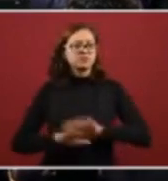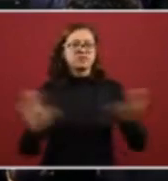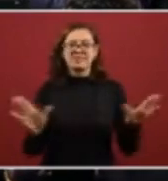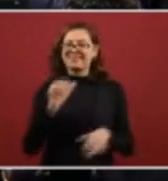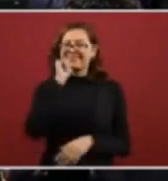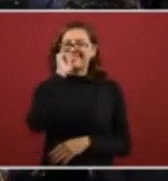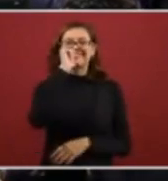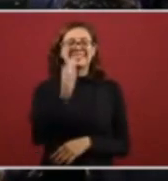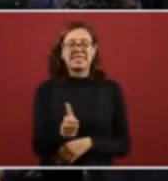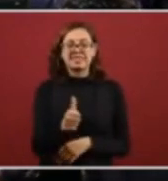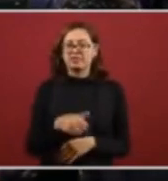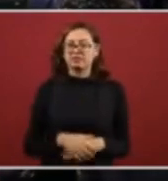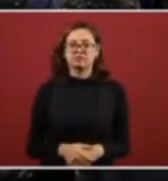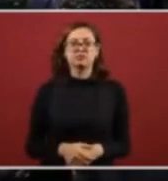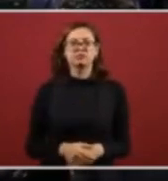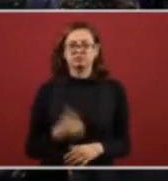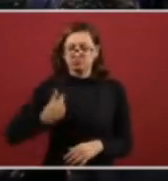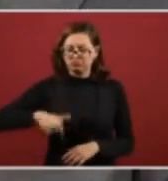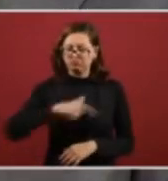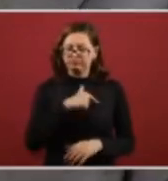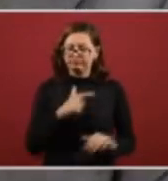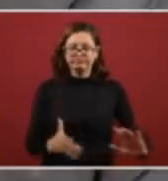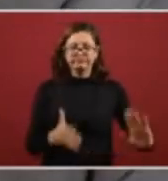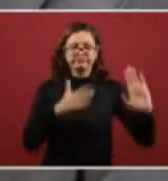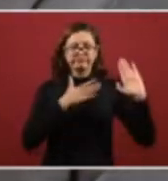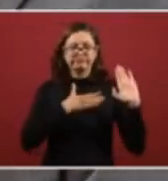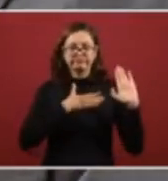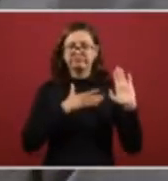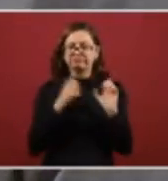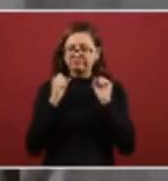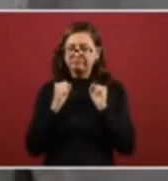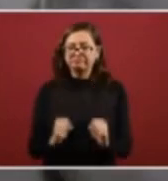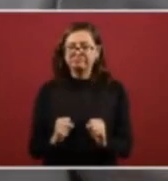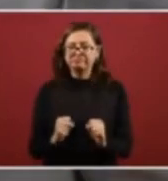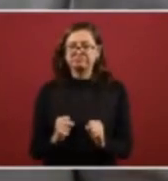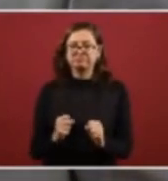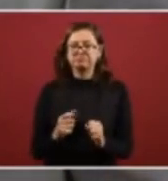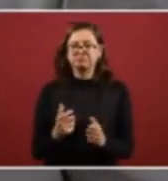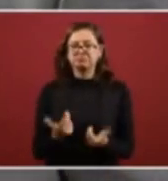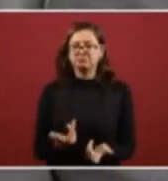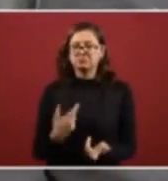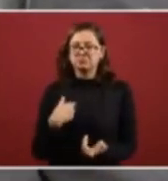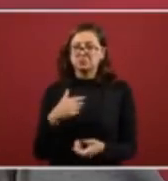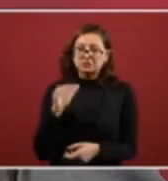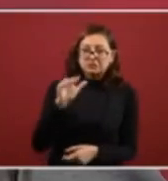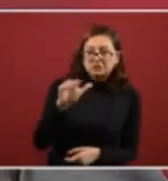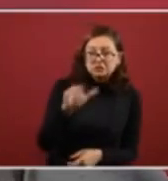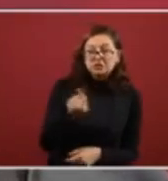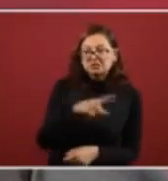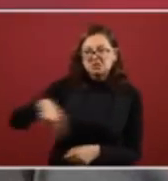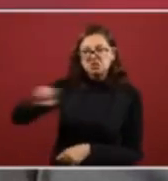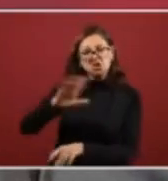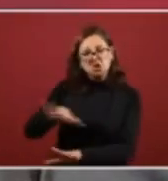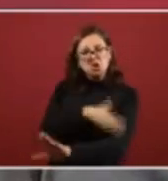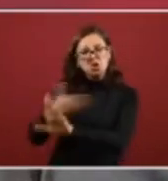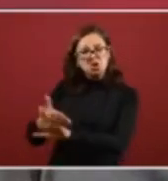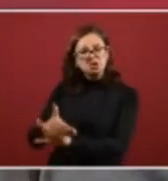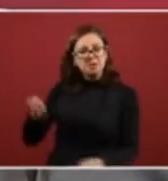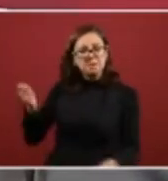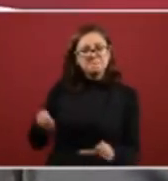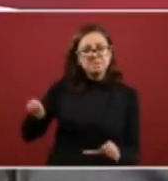in the political country or judicial country. We would not be looking for